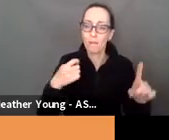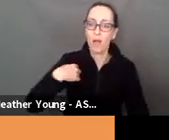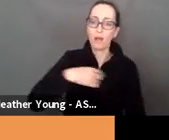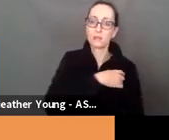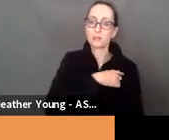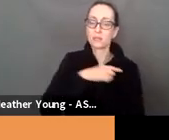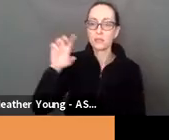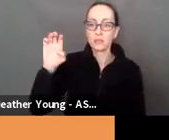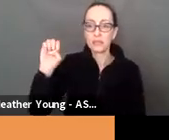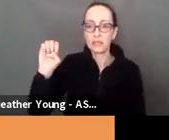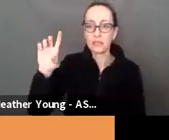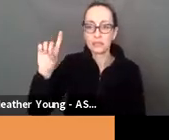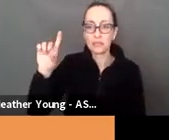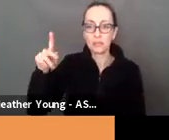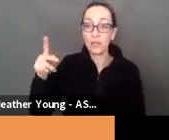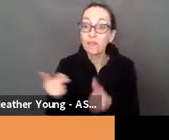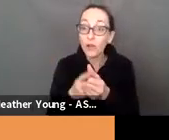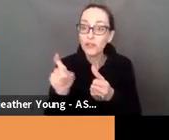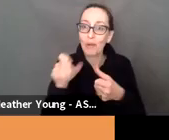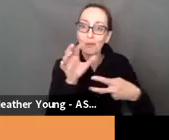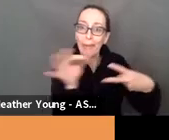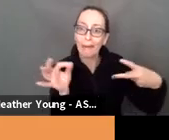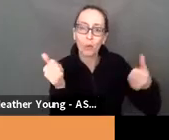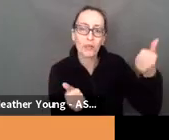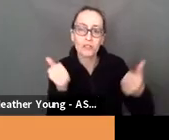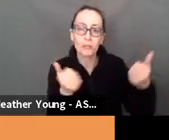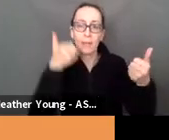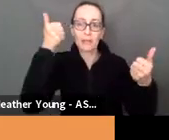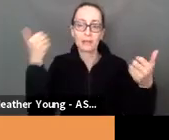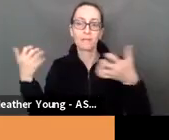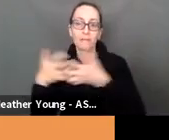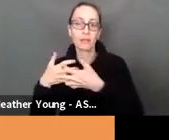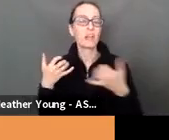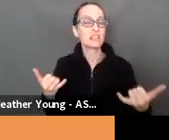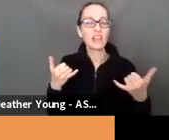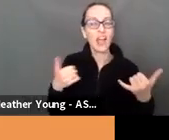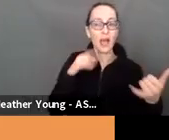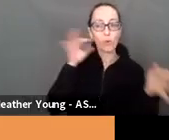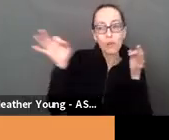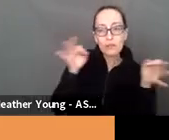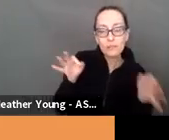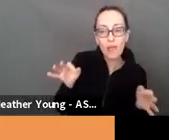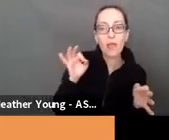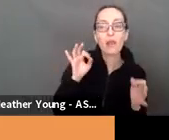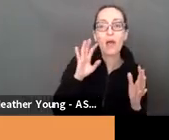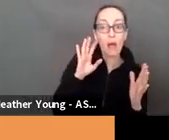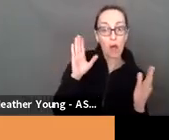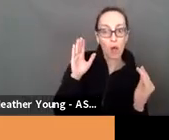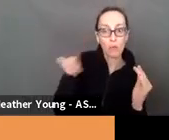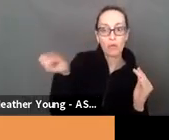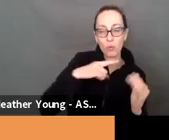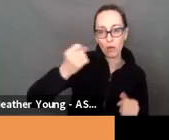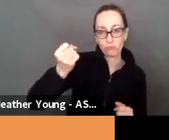product. So, and hopefully today's webinar will help you with that as we go over the specific pieces that we